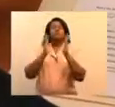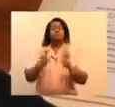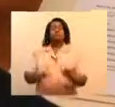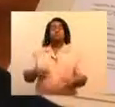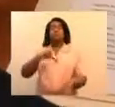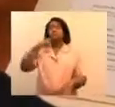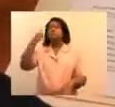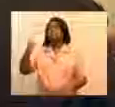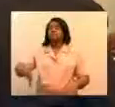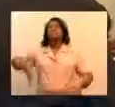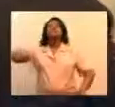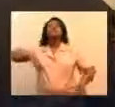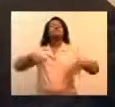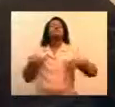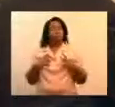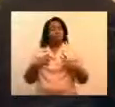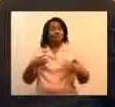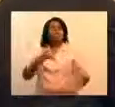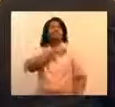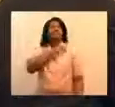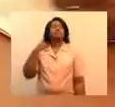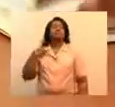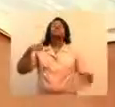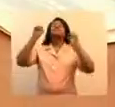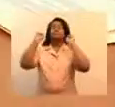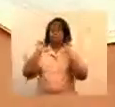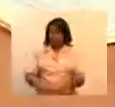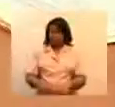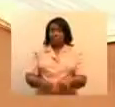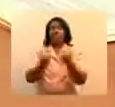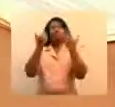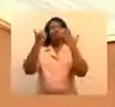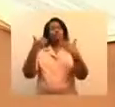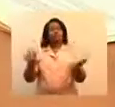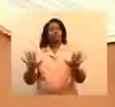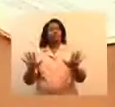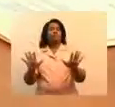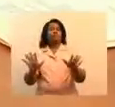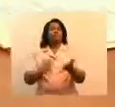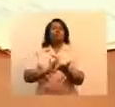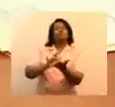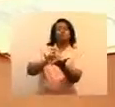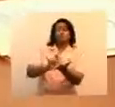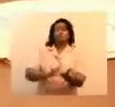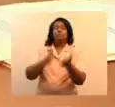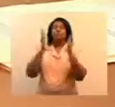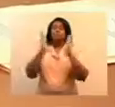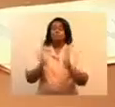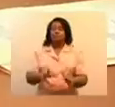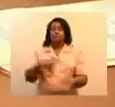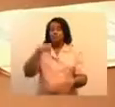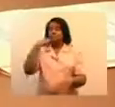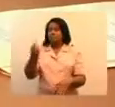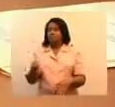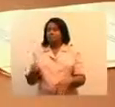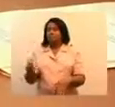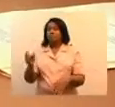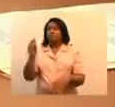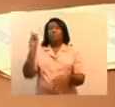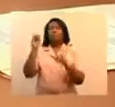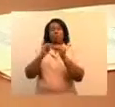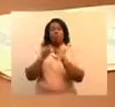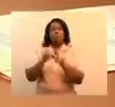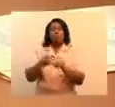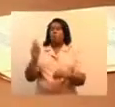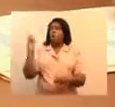member in the matter that mediation has been concluded. The mediator will not reveal anything further with respect